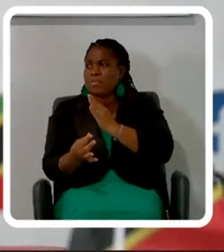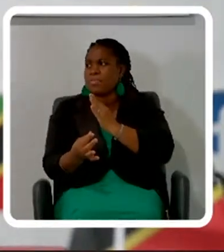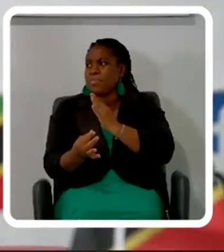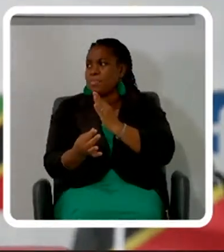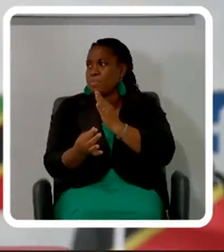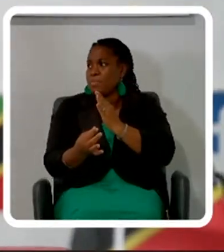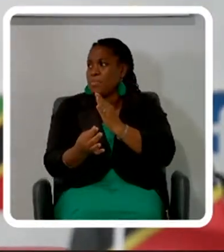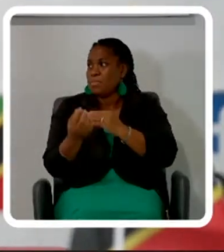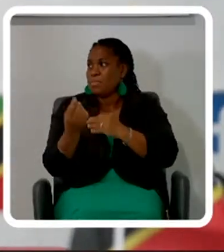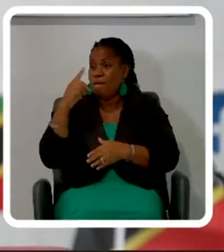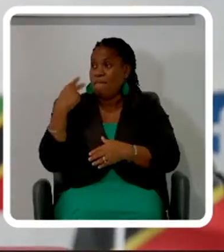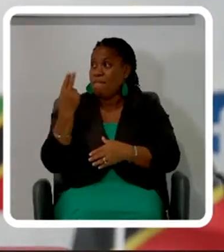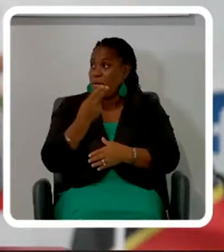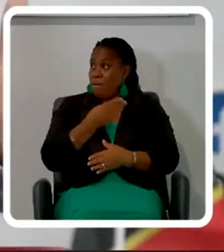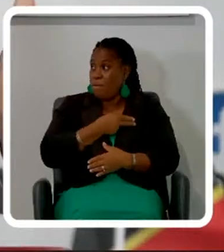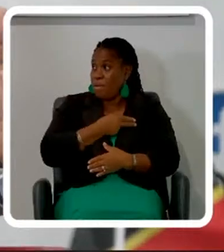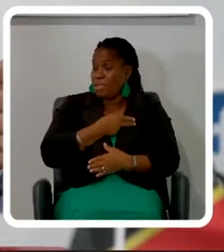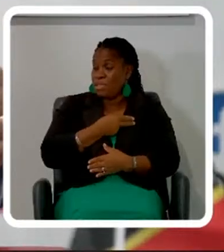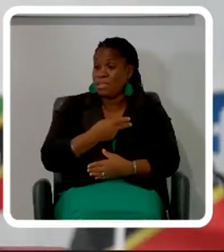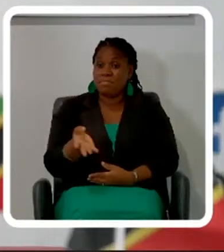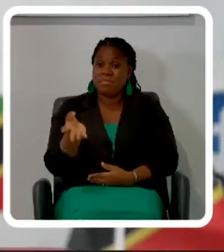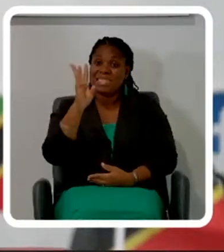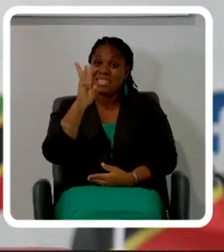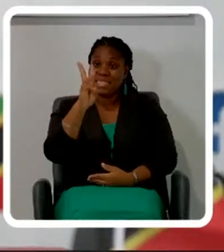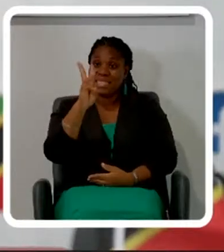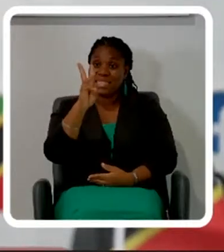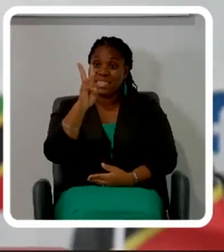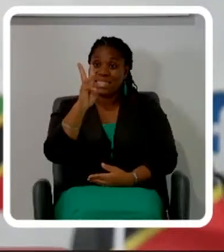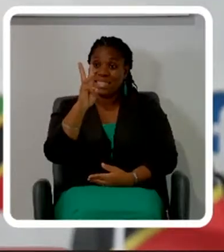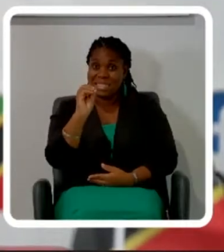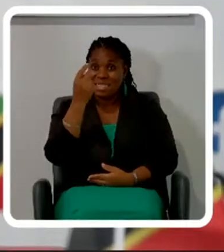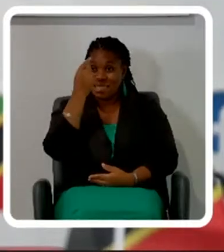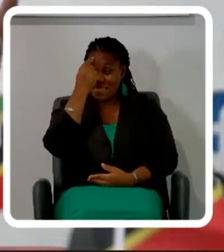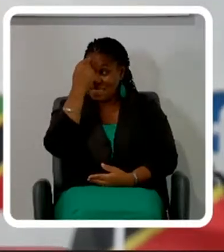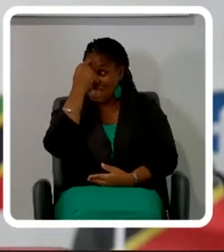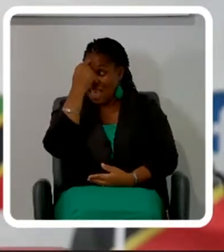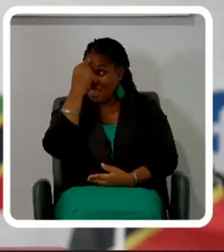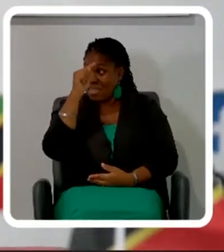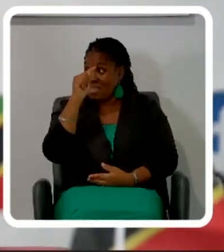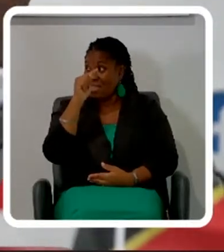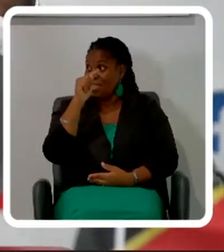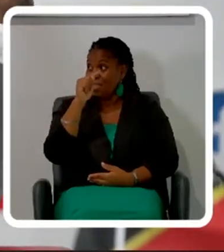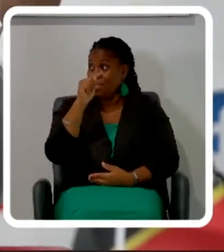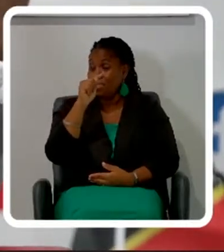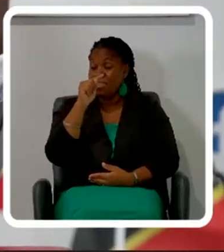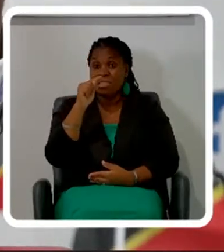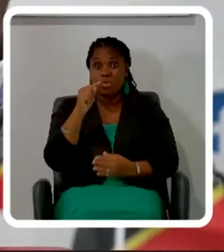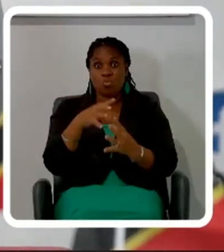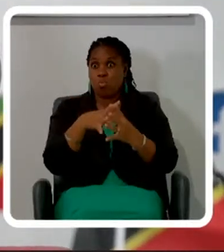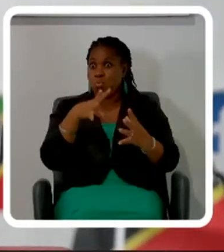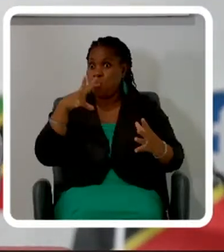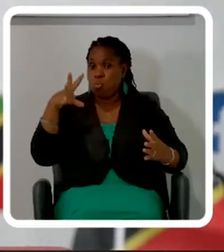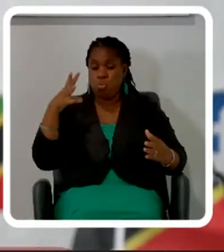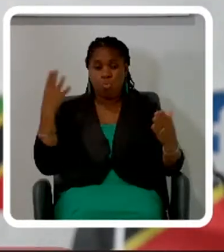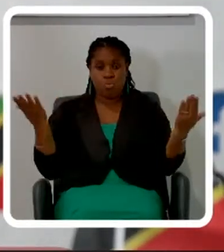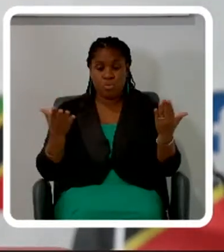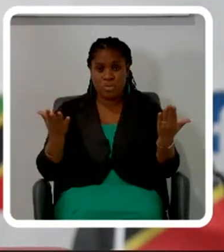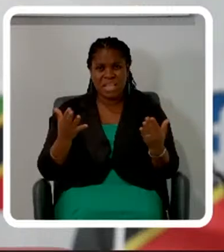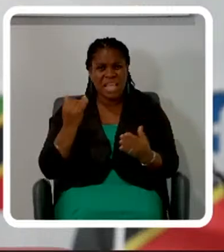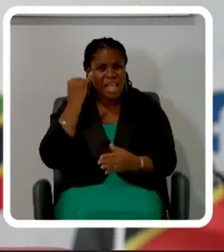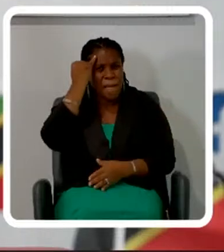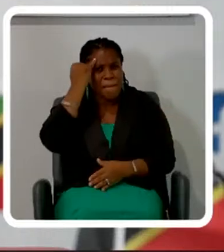60 cents per kilowatt is a killer for us here in St. Kitts and Nevis. Can you imagine if we get renewable energies 2/3, 1/3 the